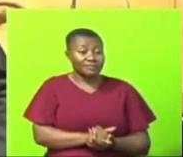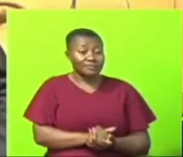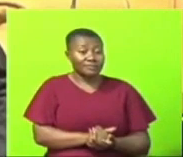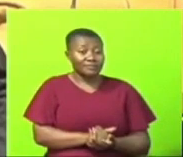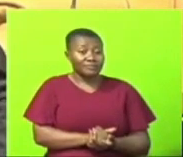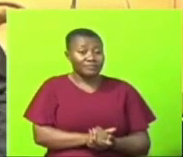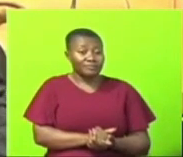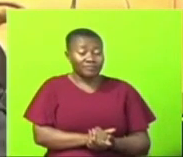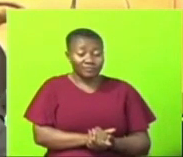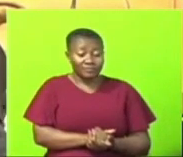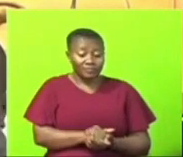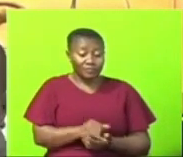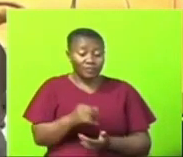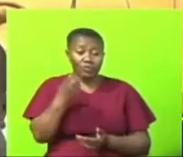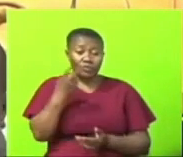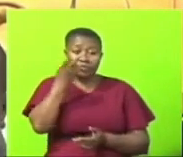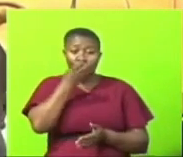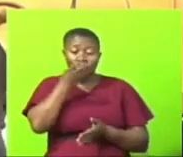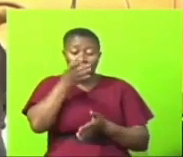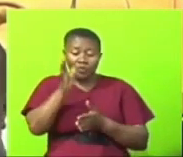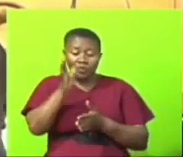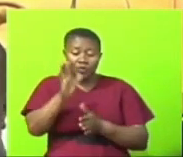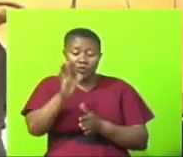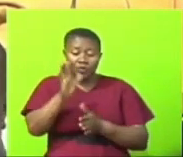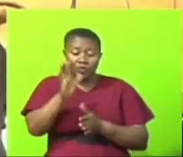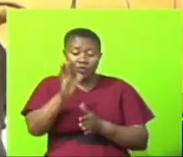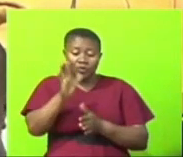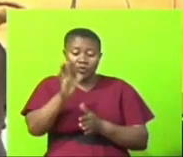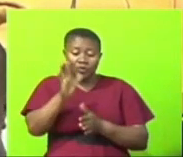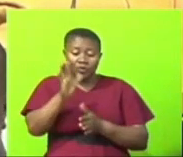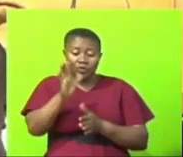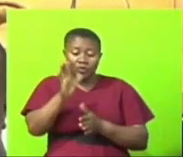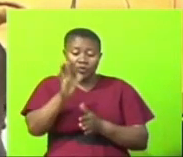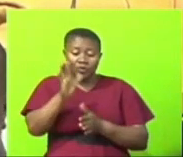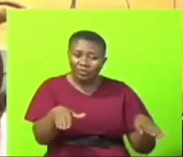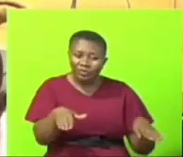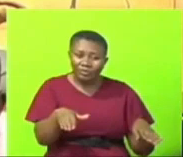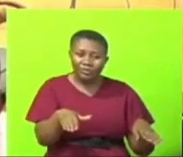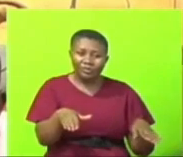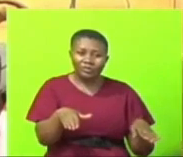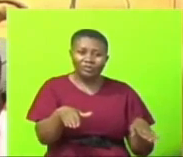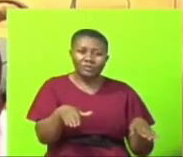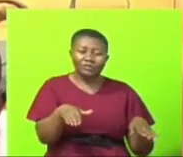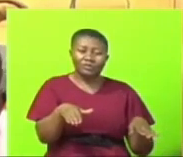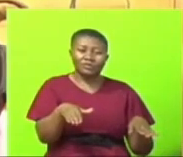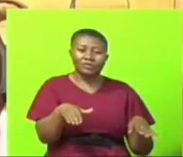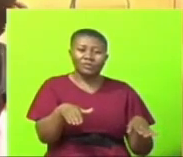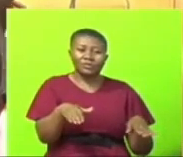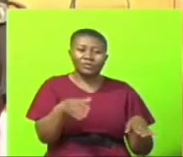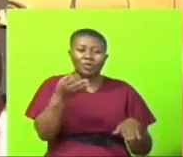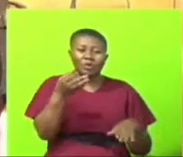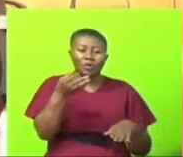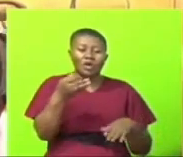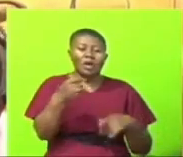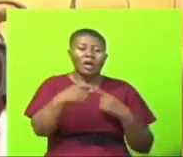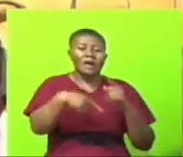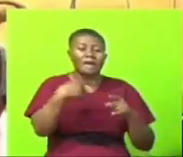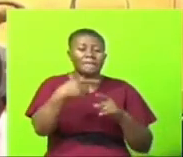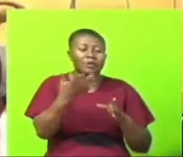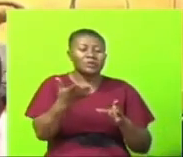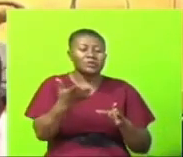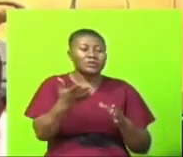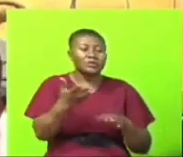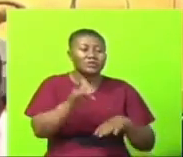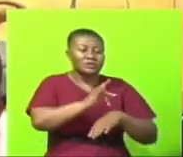the Speaker shall inform the House of the occurrence of a vacancy of the seat of